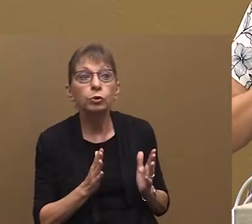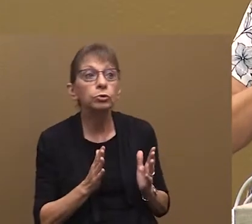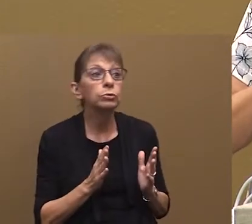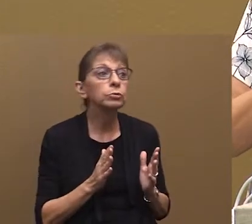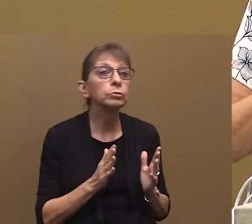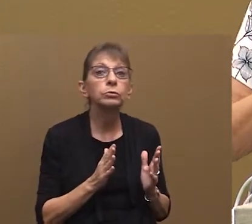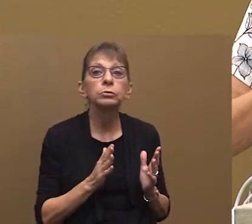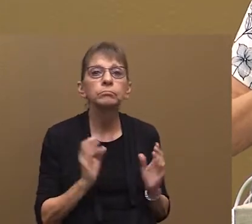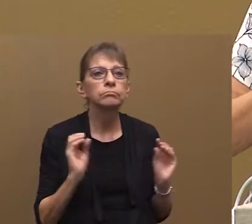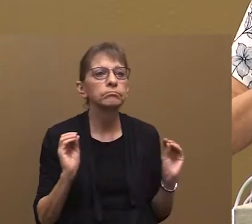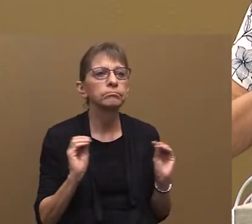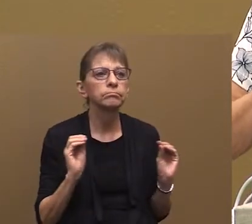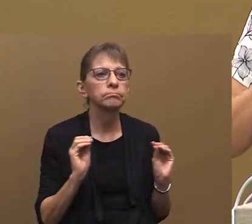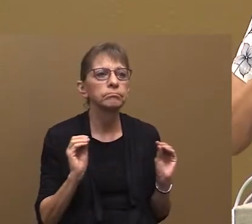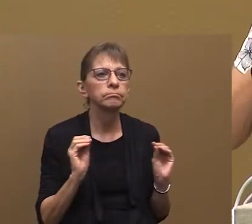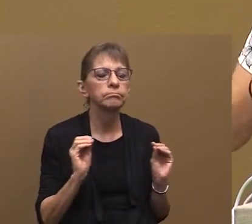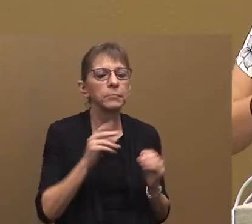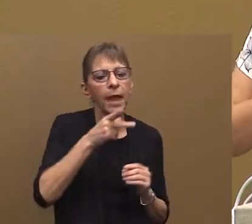interpreters,